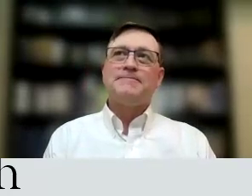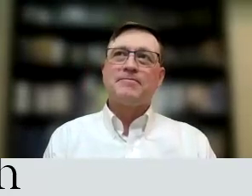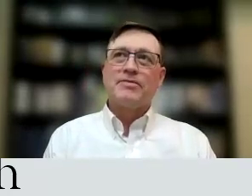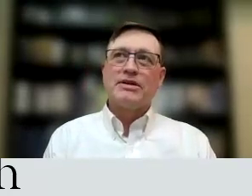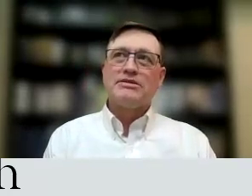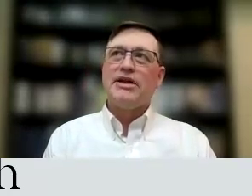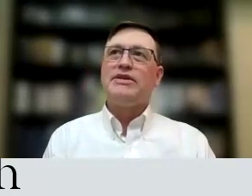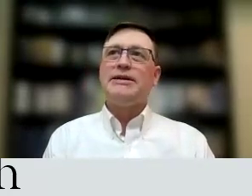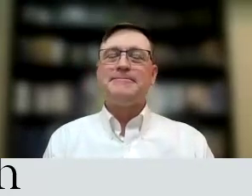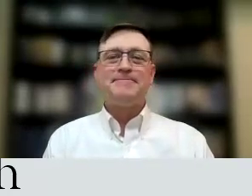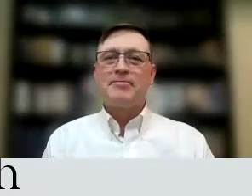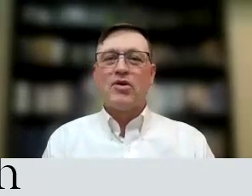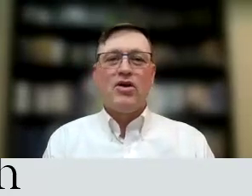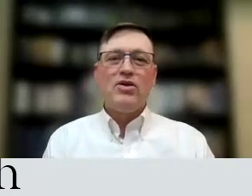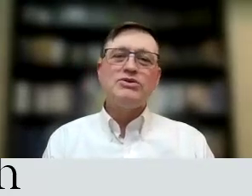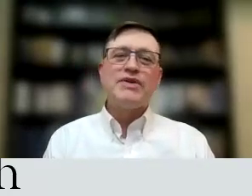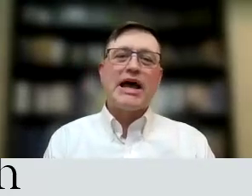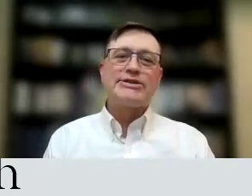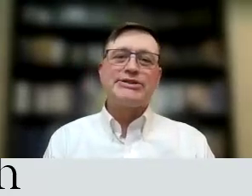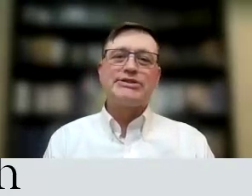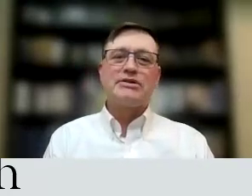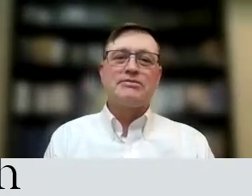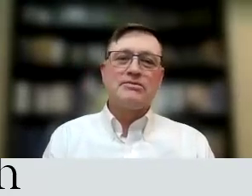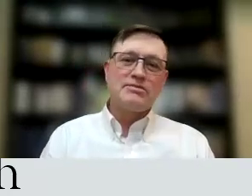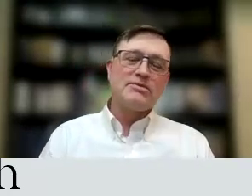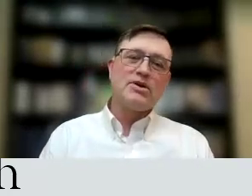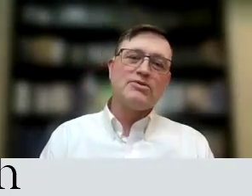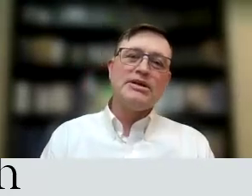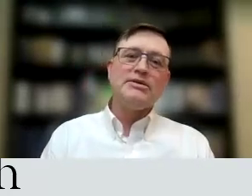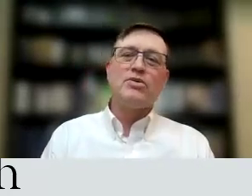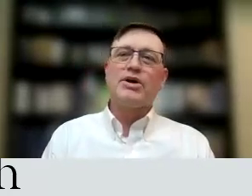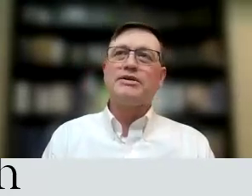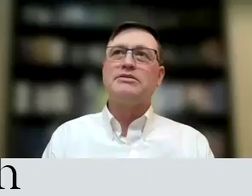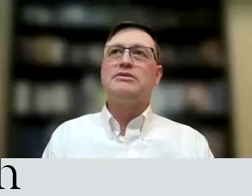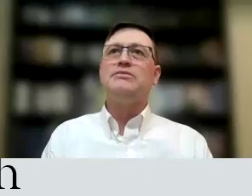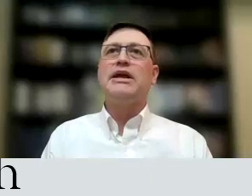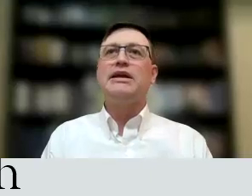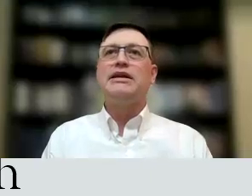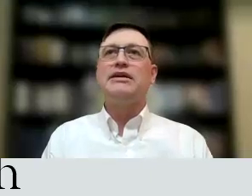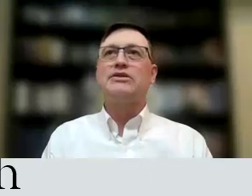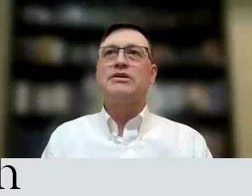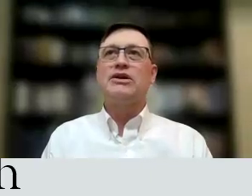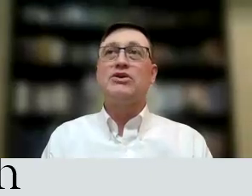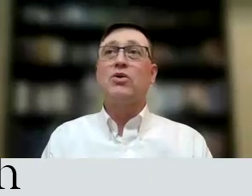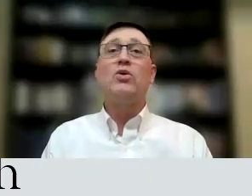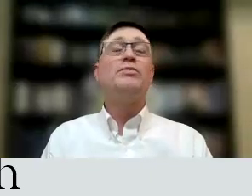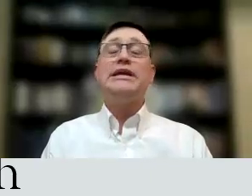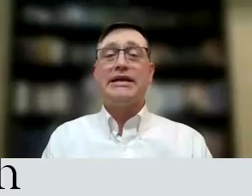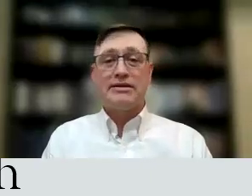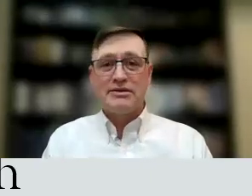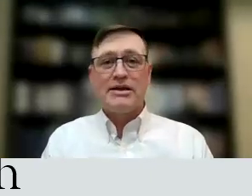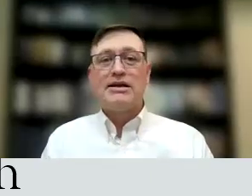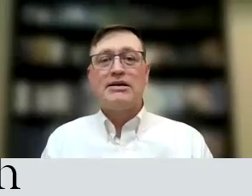health, safety, all those factors are really important to maintaining your